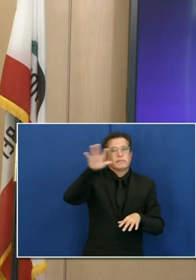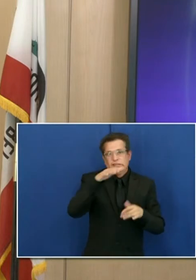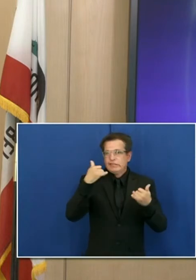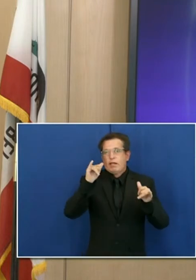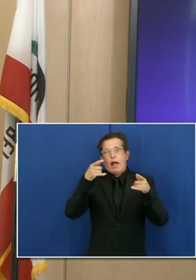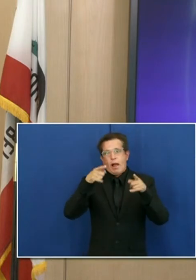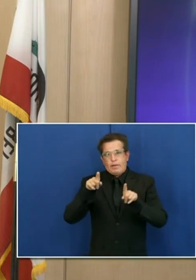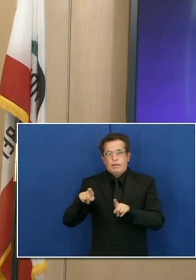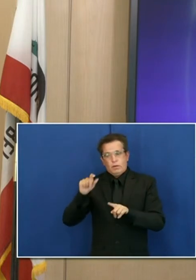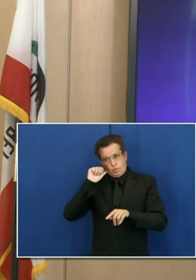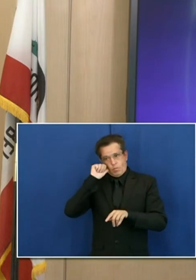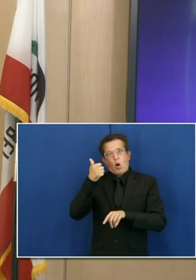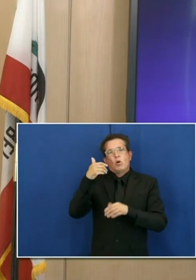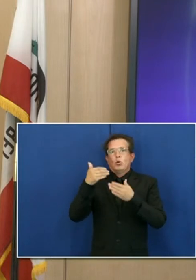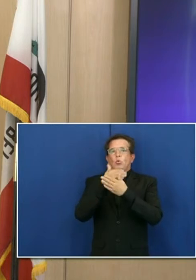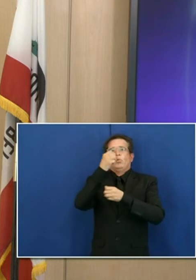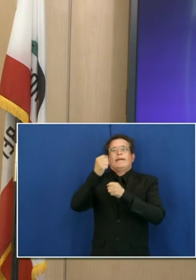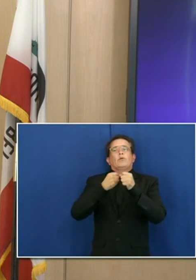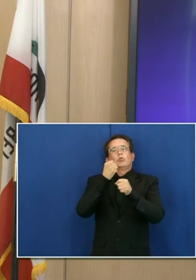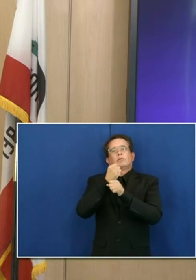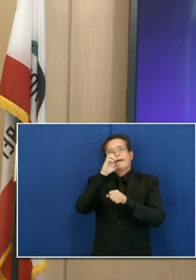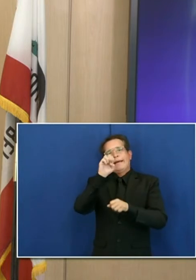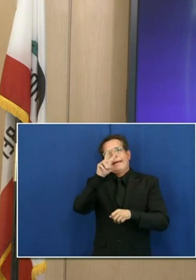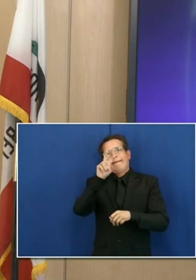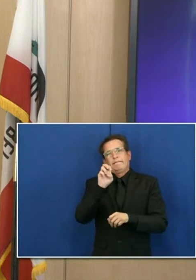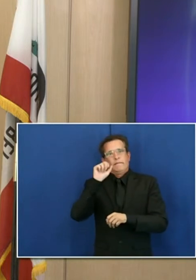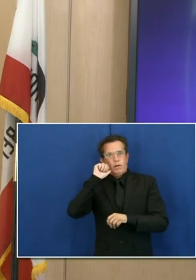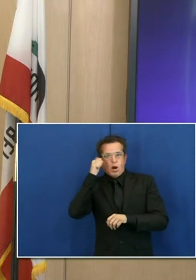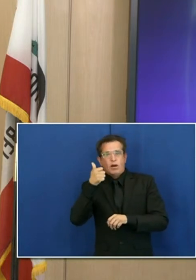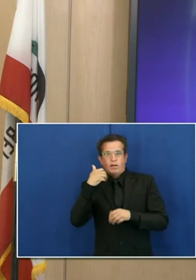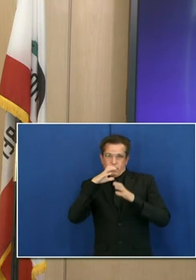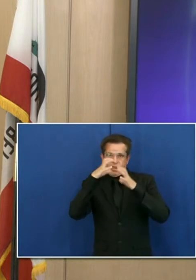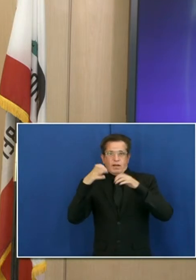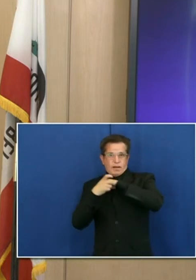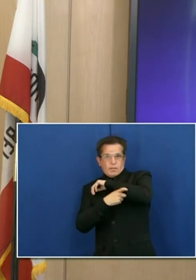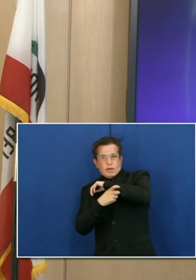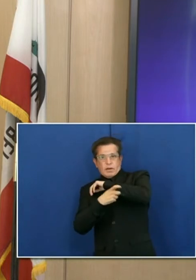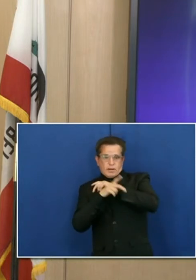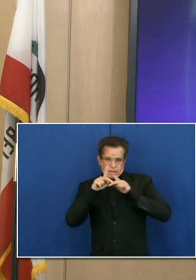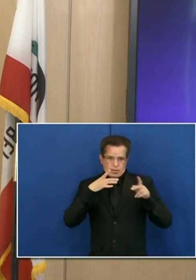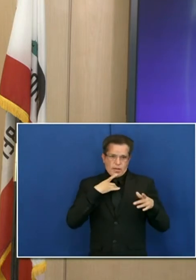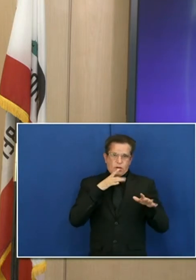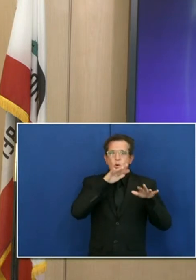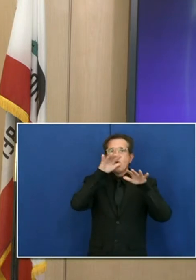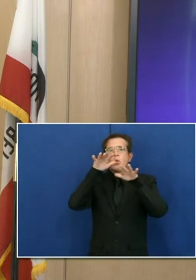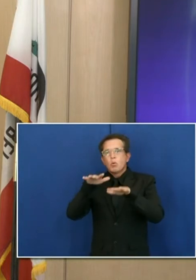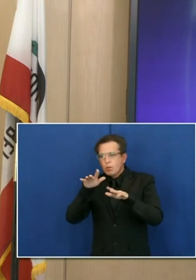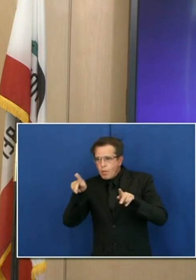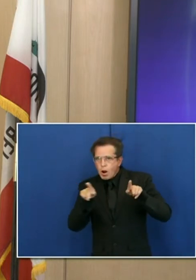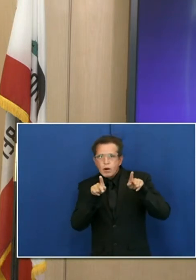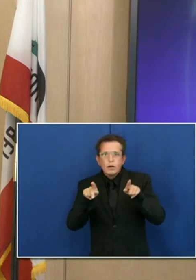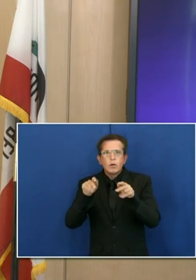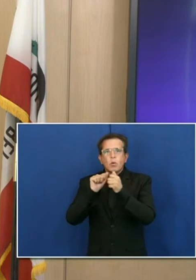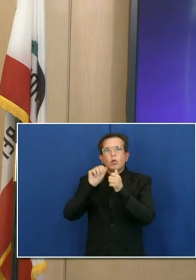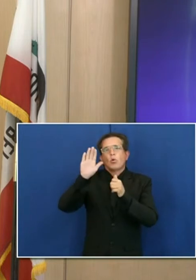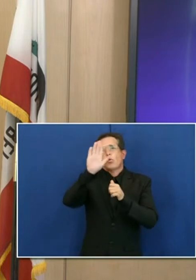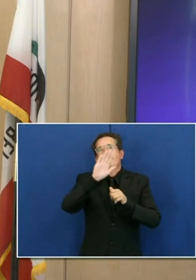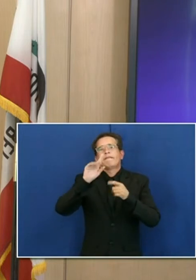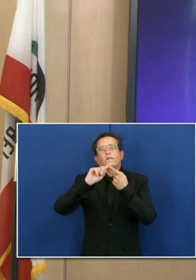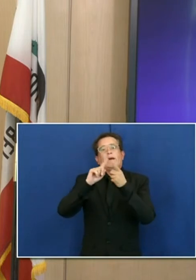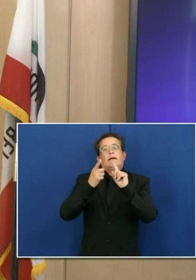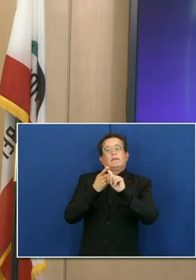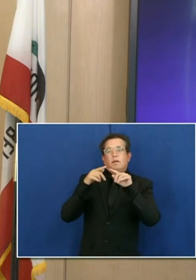Eve is tomorrow, and there certainly will be a lot of temptation to go out and celebrate with friends. We